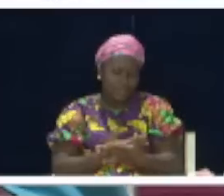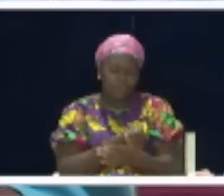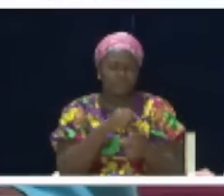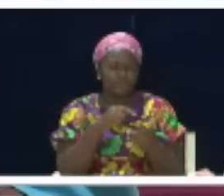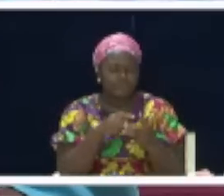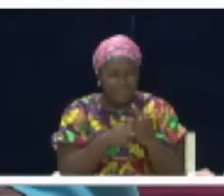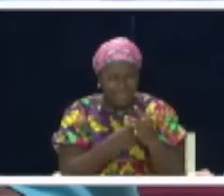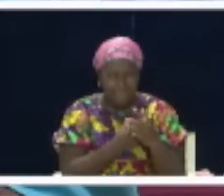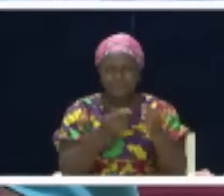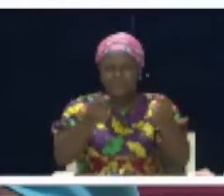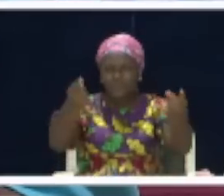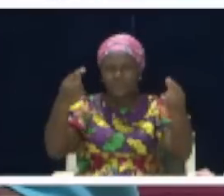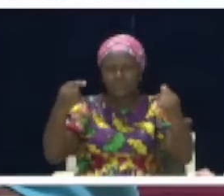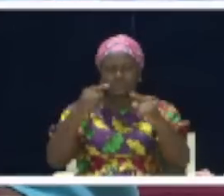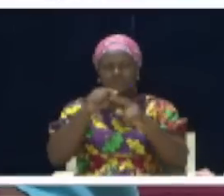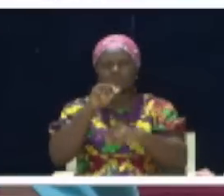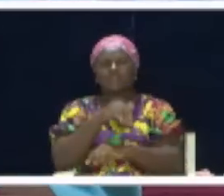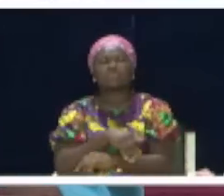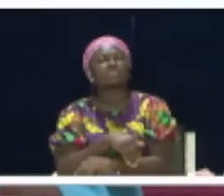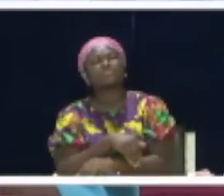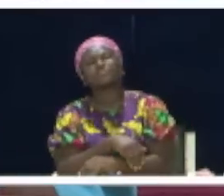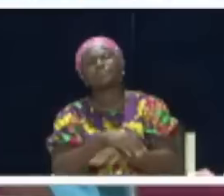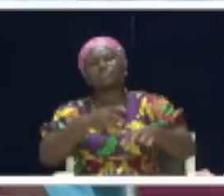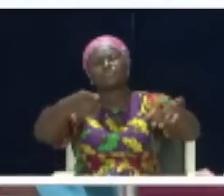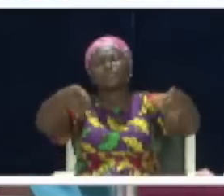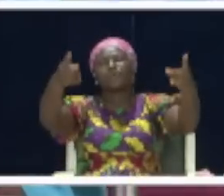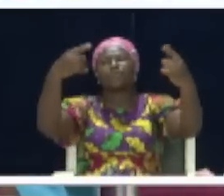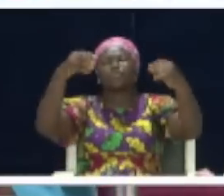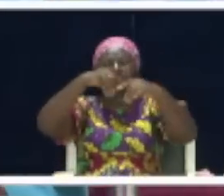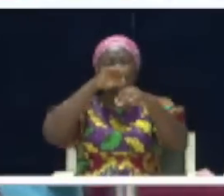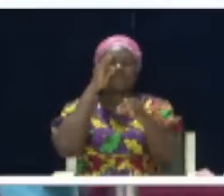Come tonight. Come in faith.